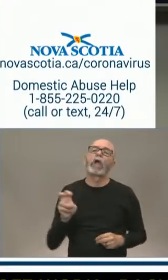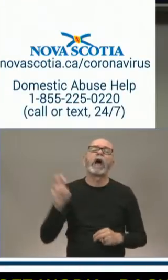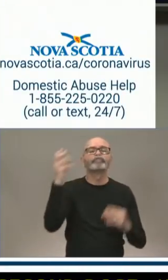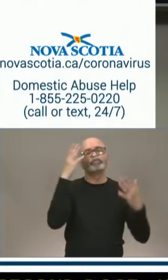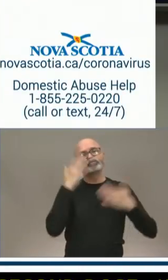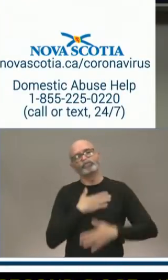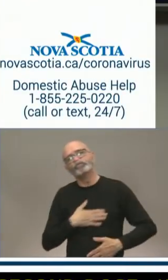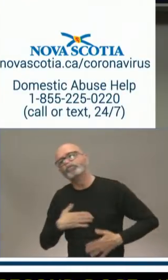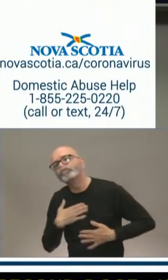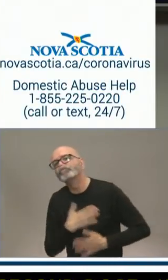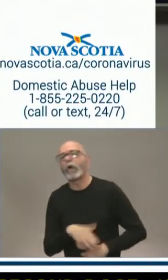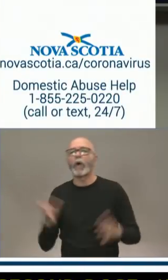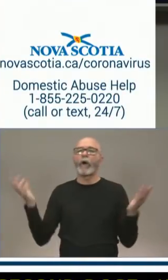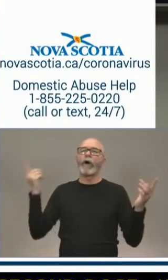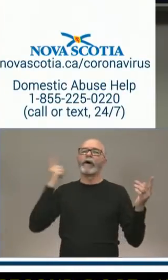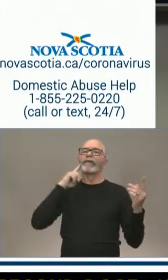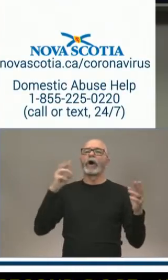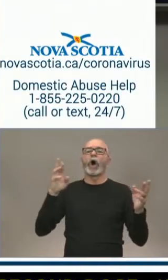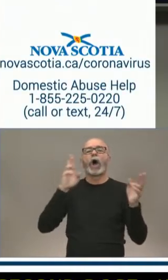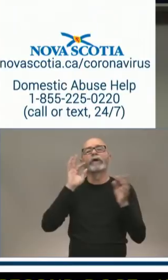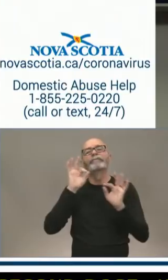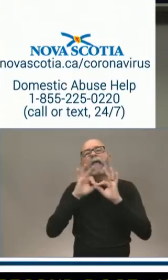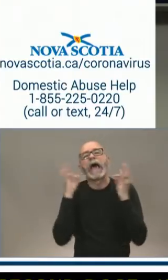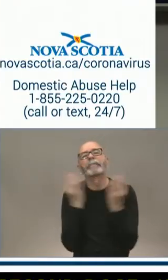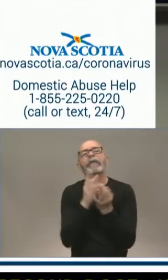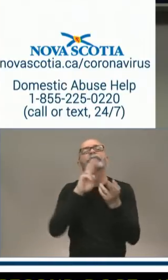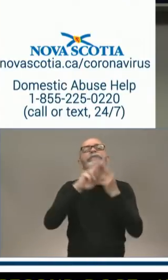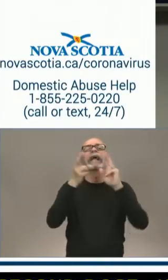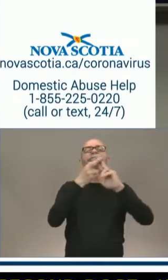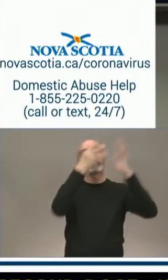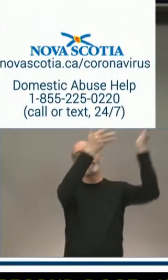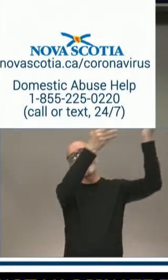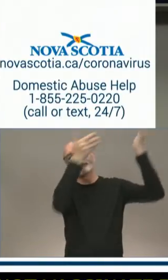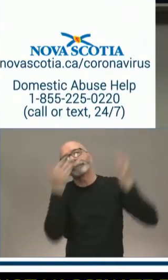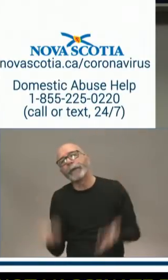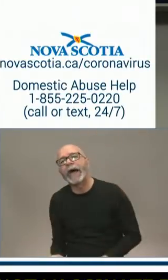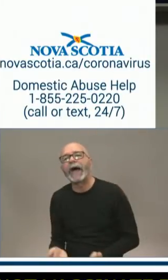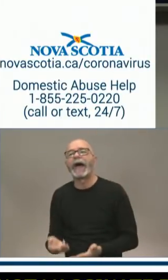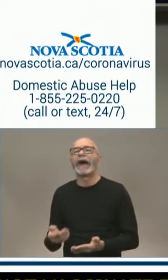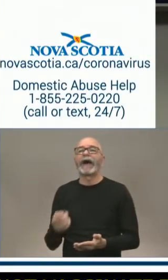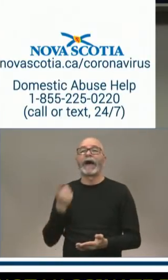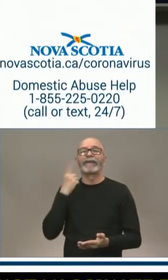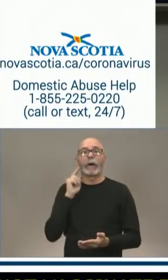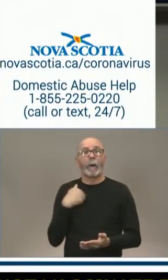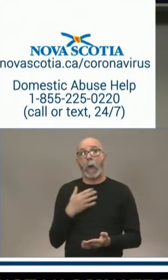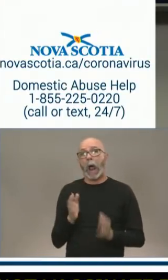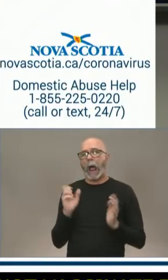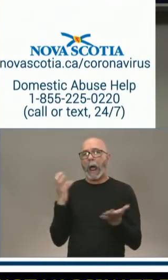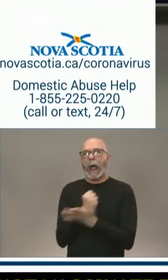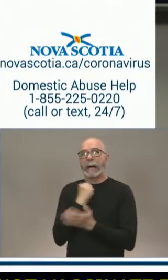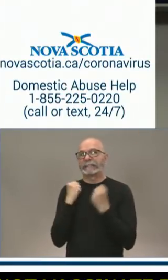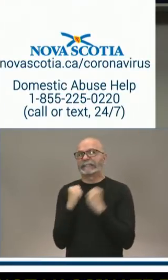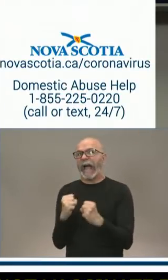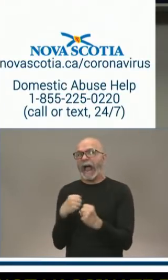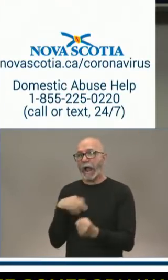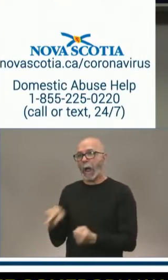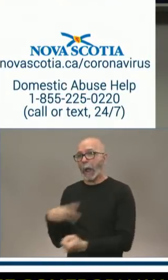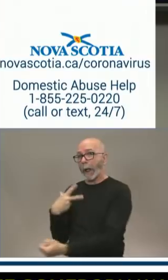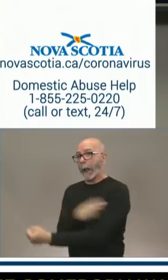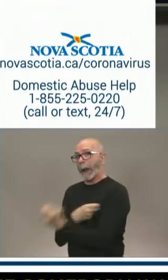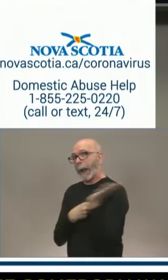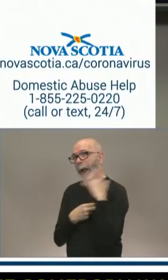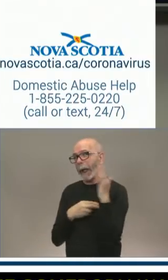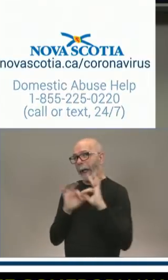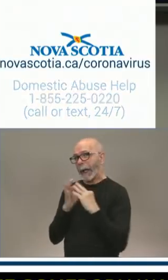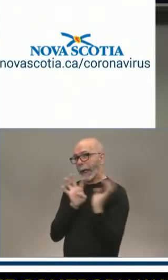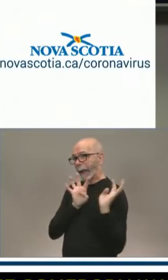bring a relative to Nova Scotia just because they think they might get a vaccine faster, that we're not going to give you a vaccine. But